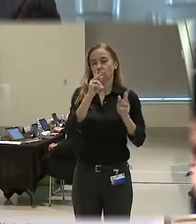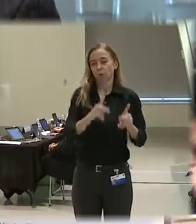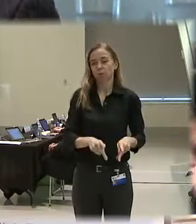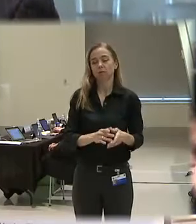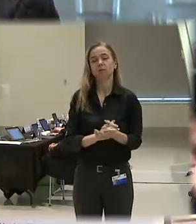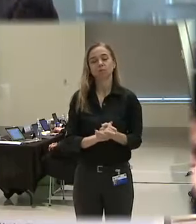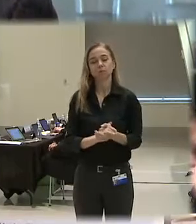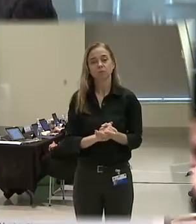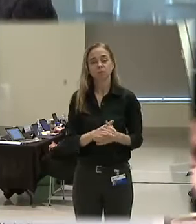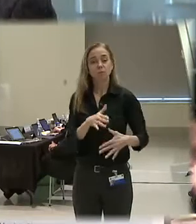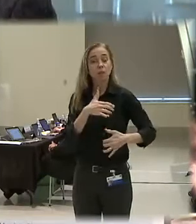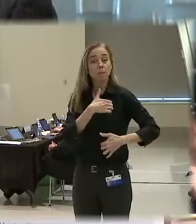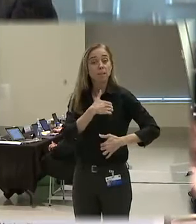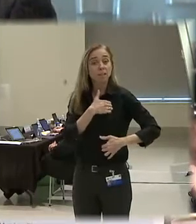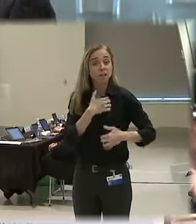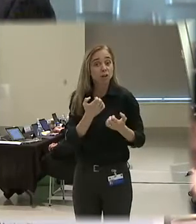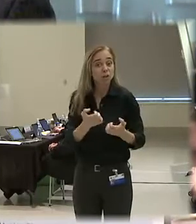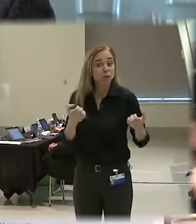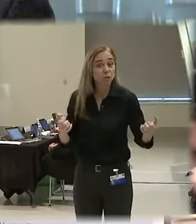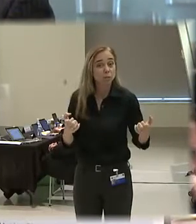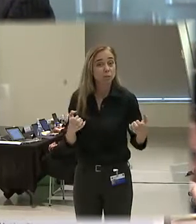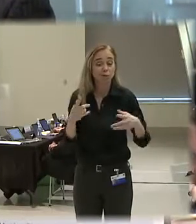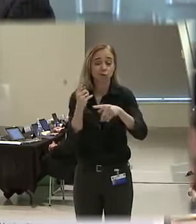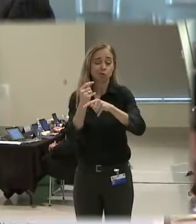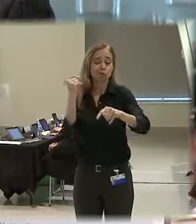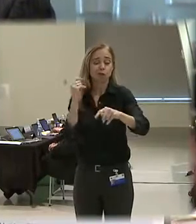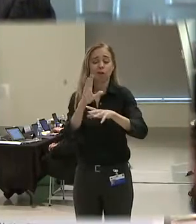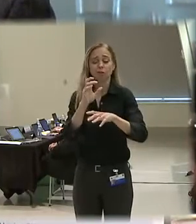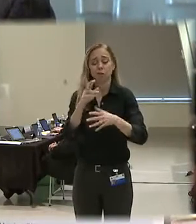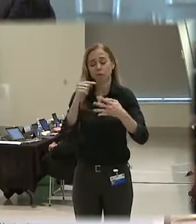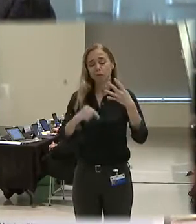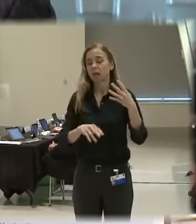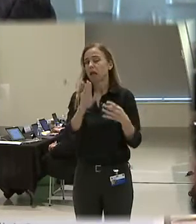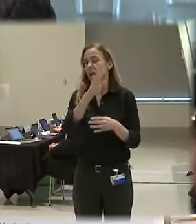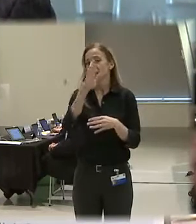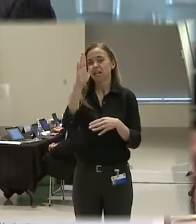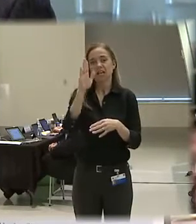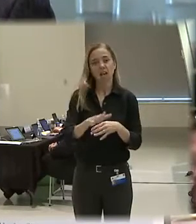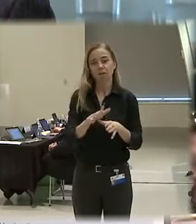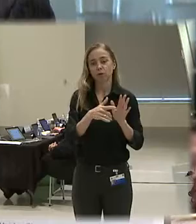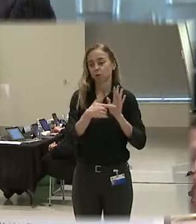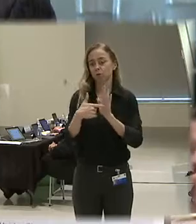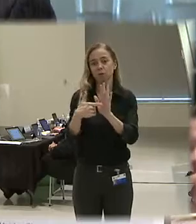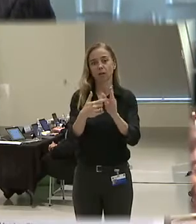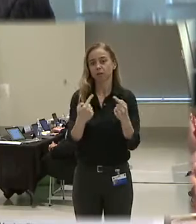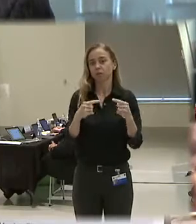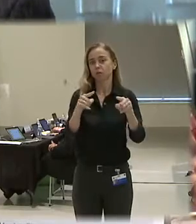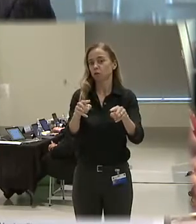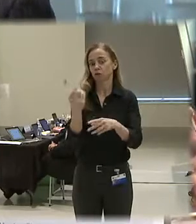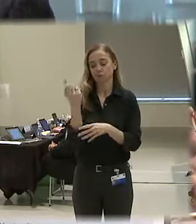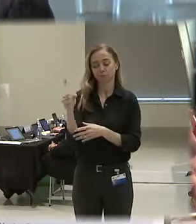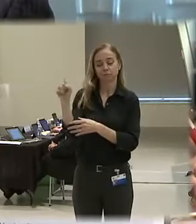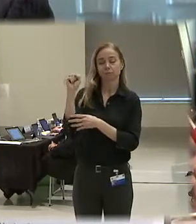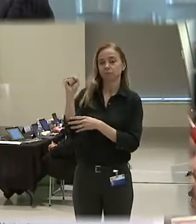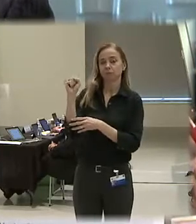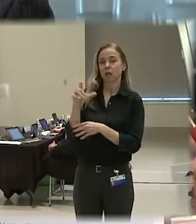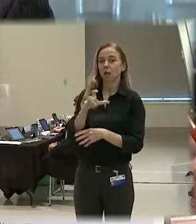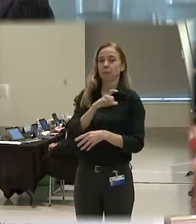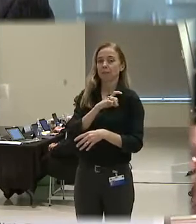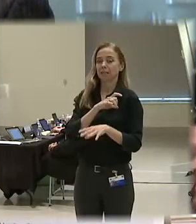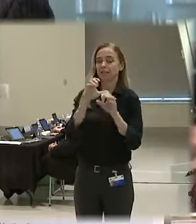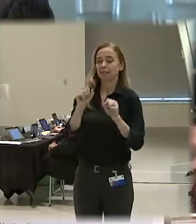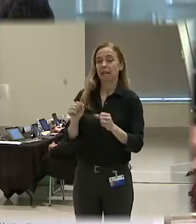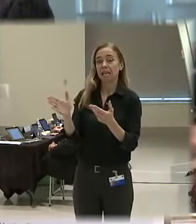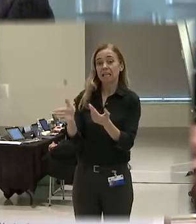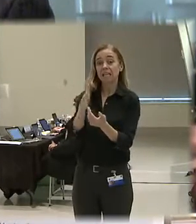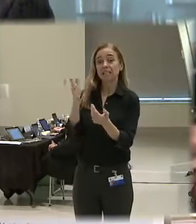Military equipment, such as armored vehicles and rifles, should never be present at demonstrations. As I said, the police can very easily